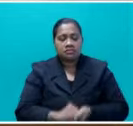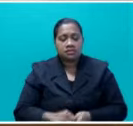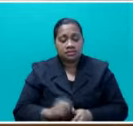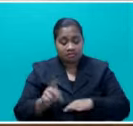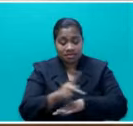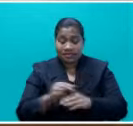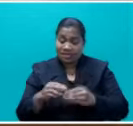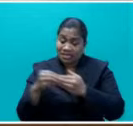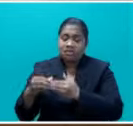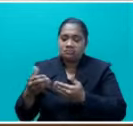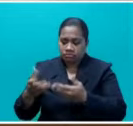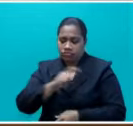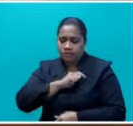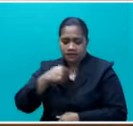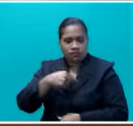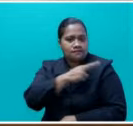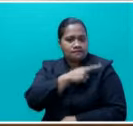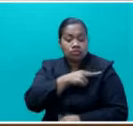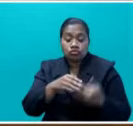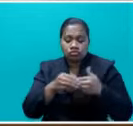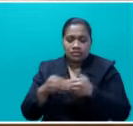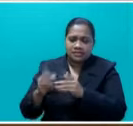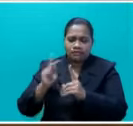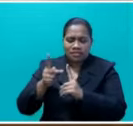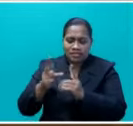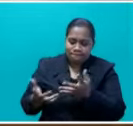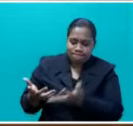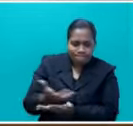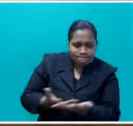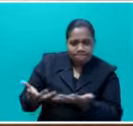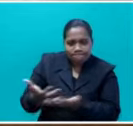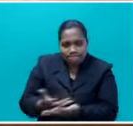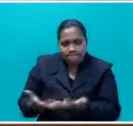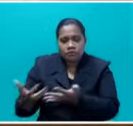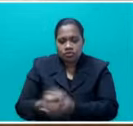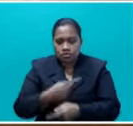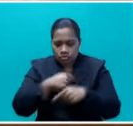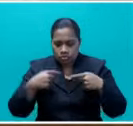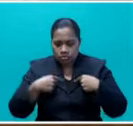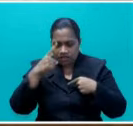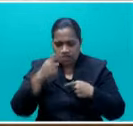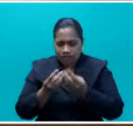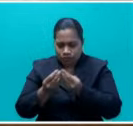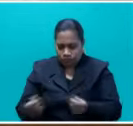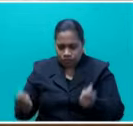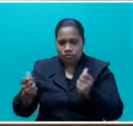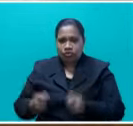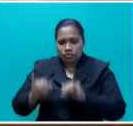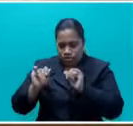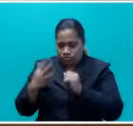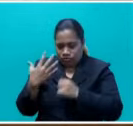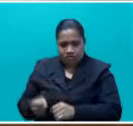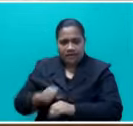the responsibility to lead the political dialogue process to resolve the current impasse in the region. I am